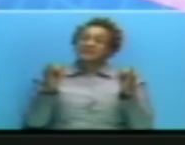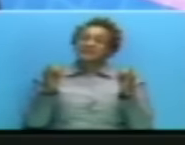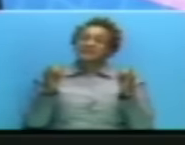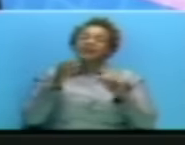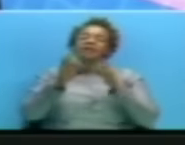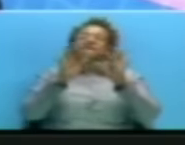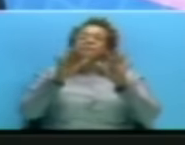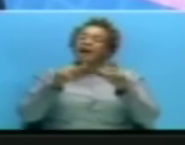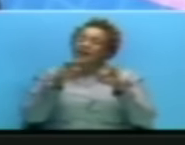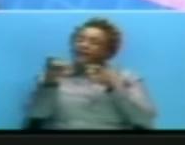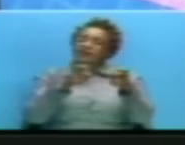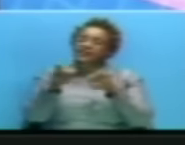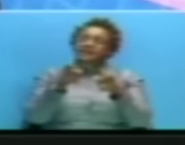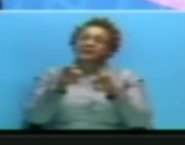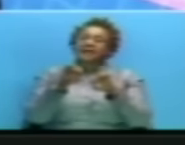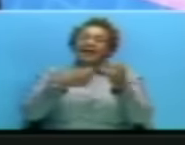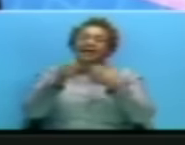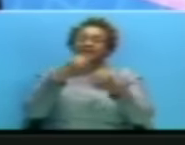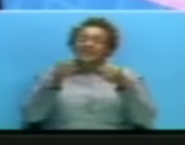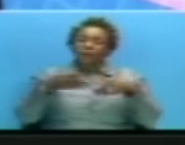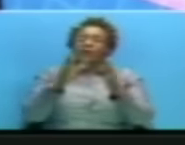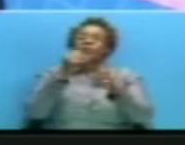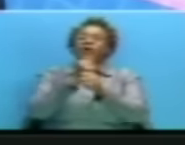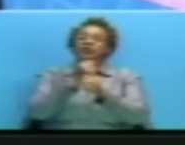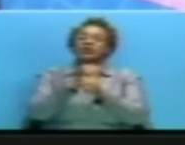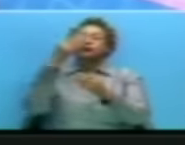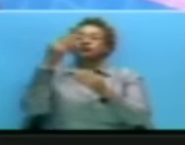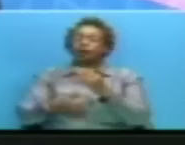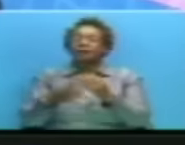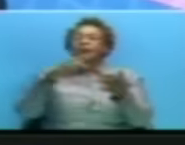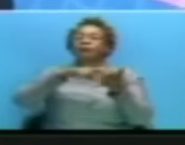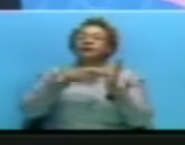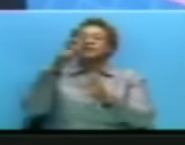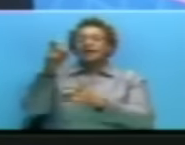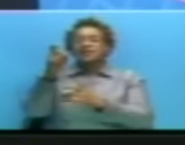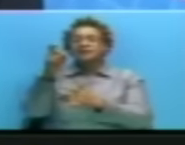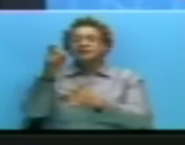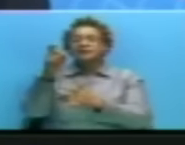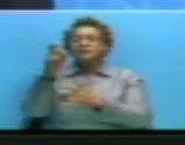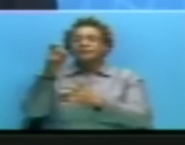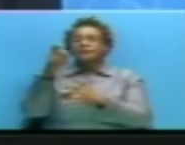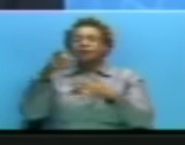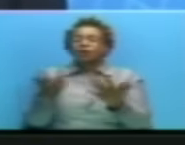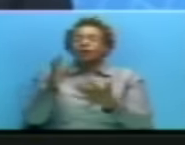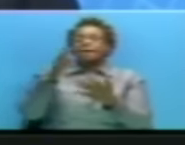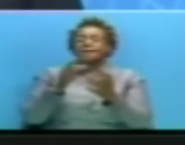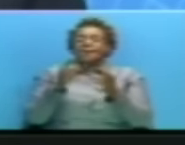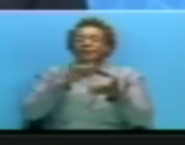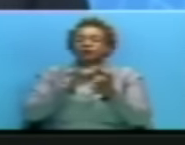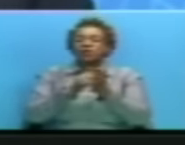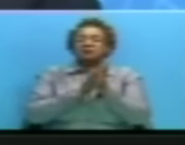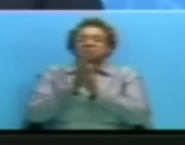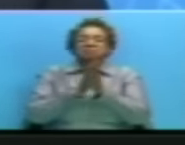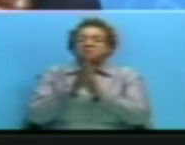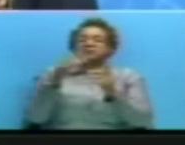by regulating and by acting the way we are doing, by stopping Project X, by inculcating moral values that will help our